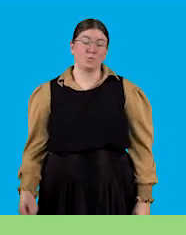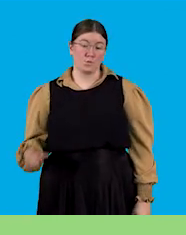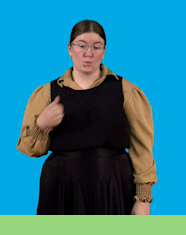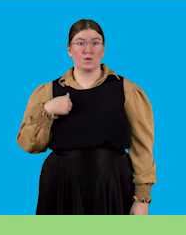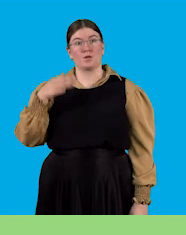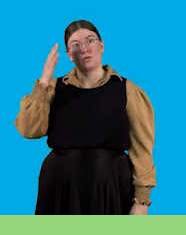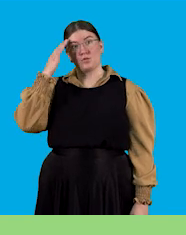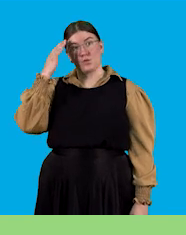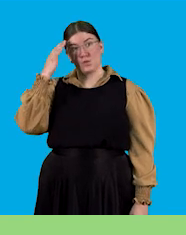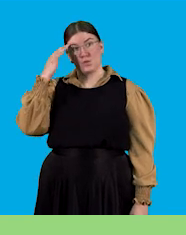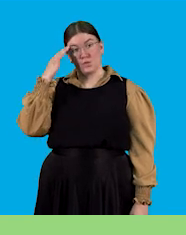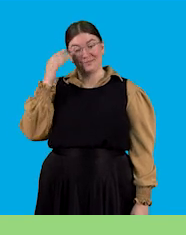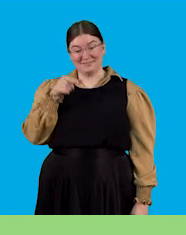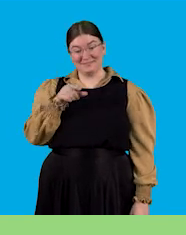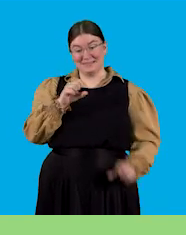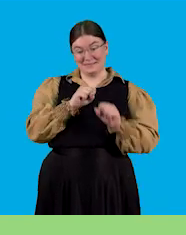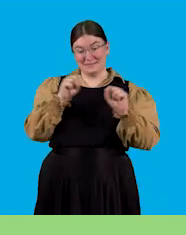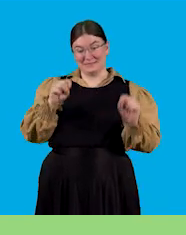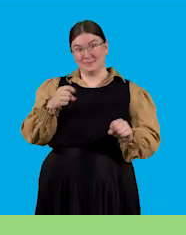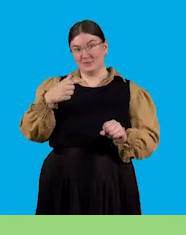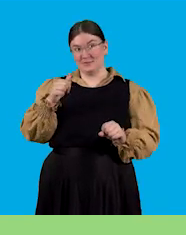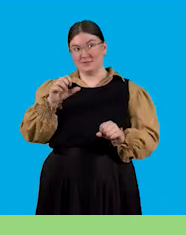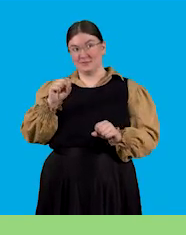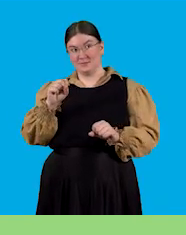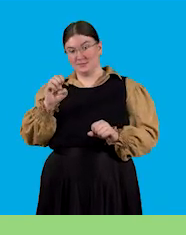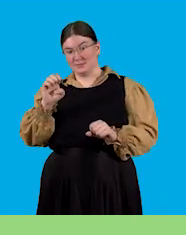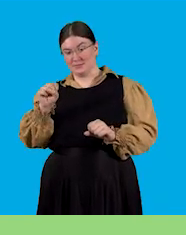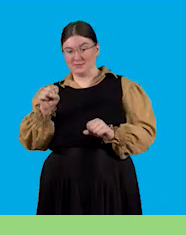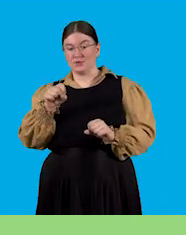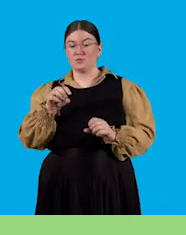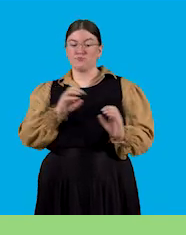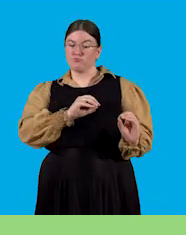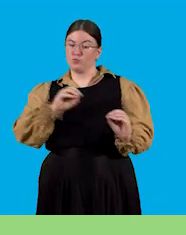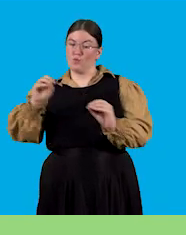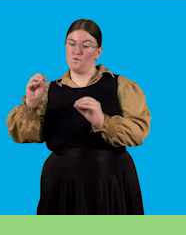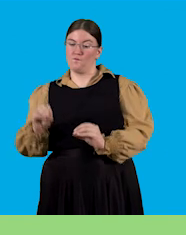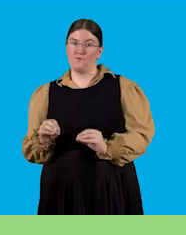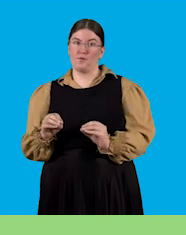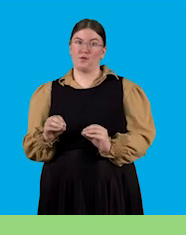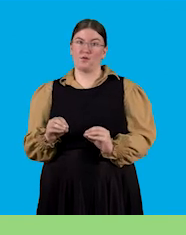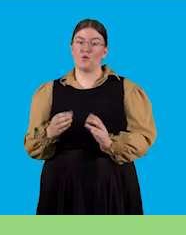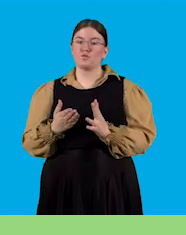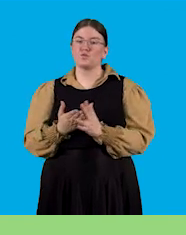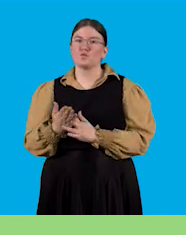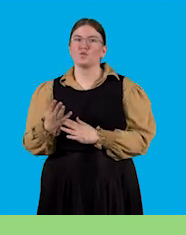We know that it is a system that transports gases in the blood.